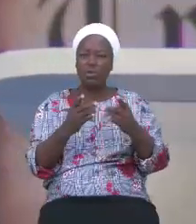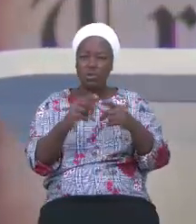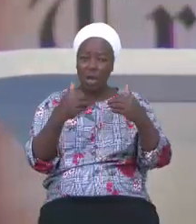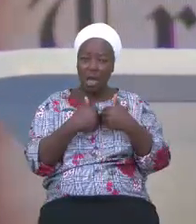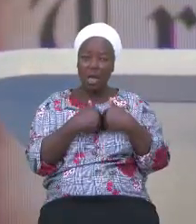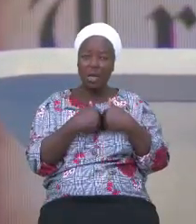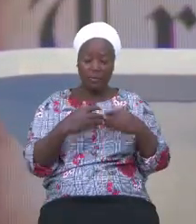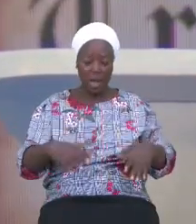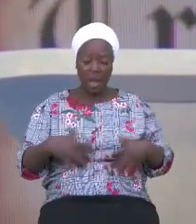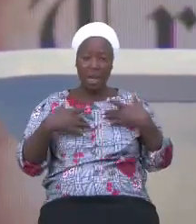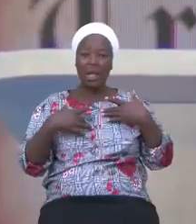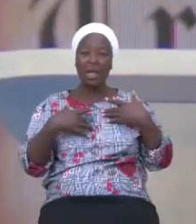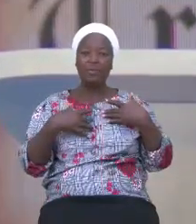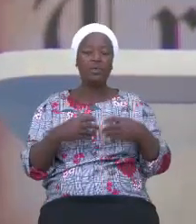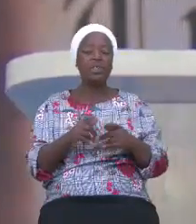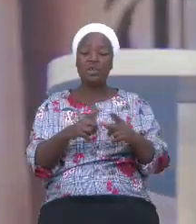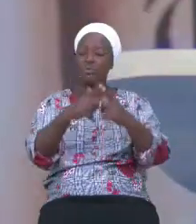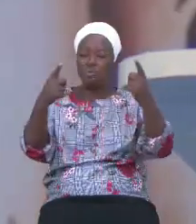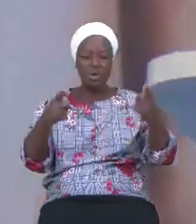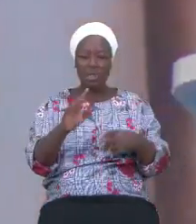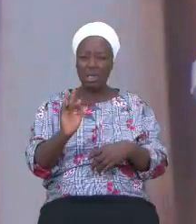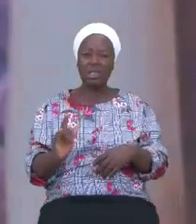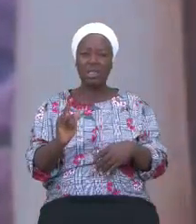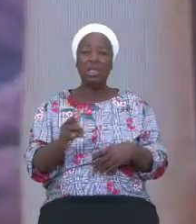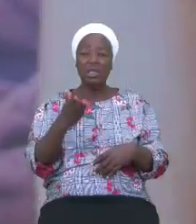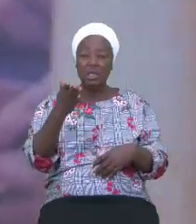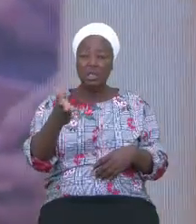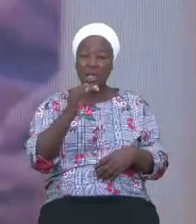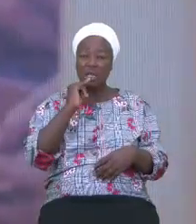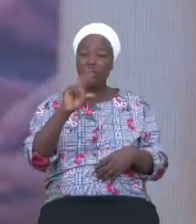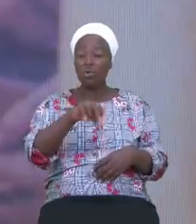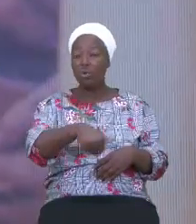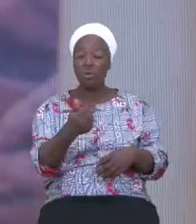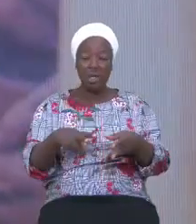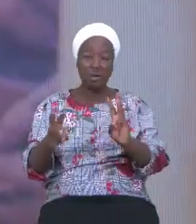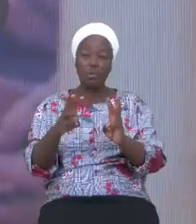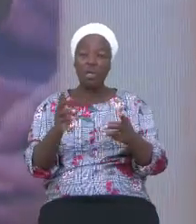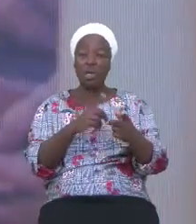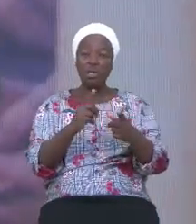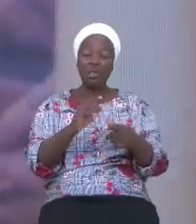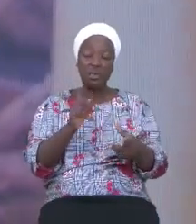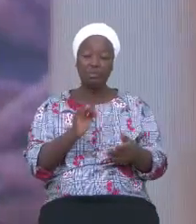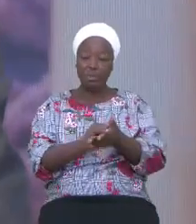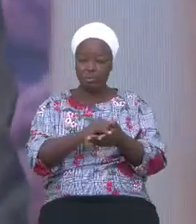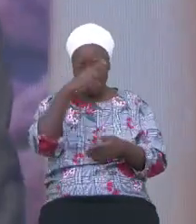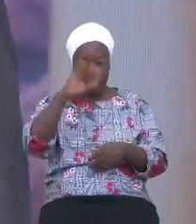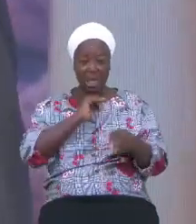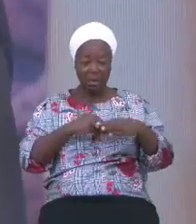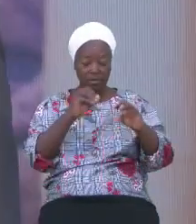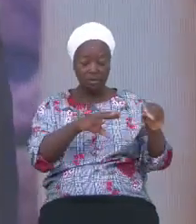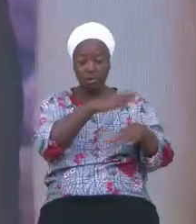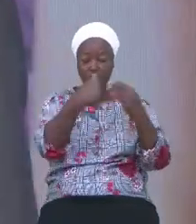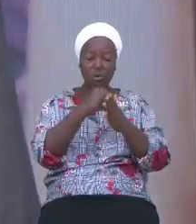you want to have life immeasurable, there is no other way. I've deposited all the message